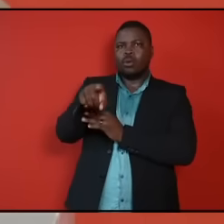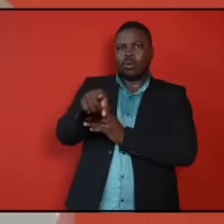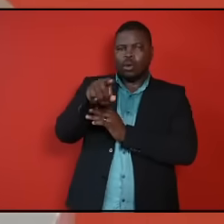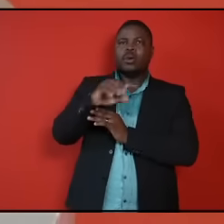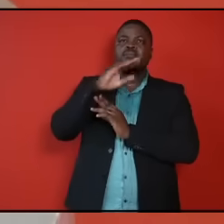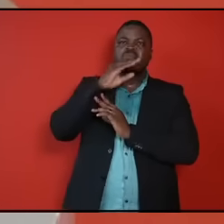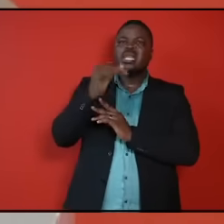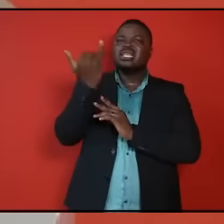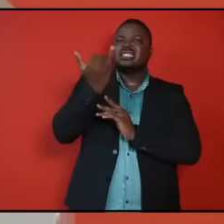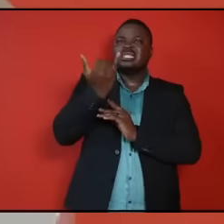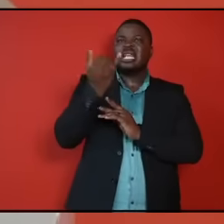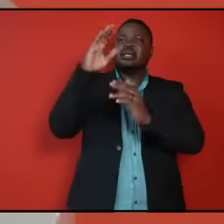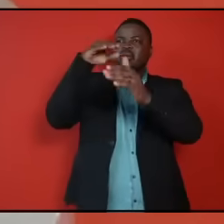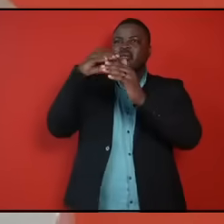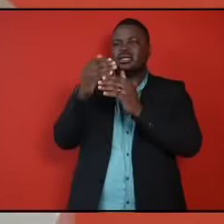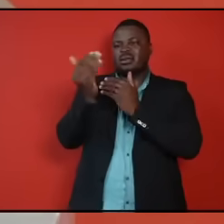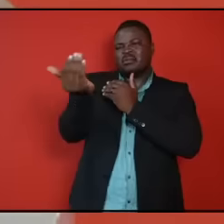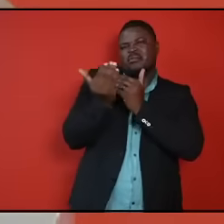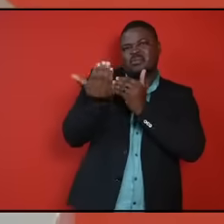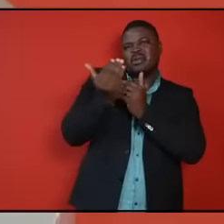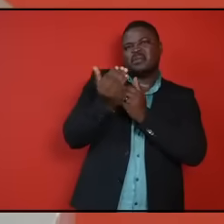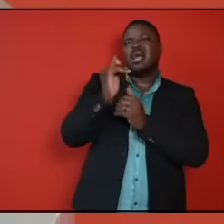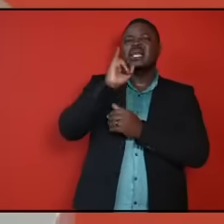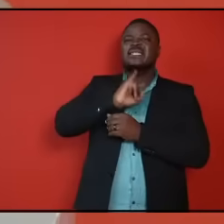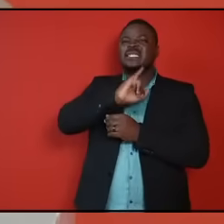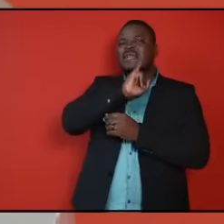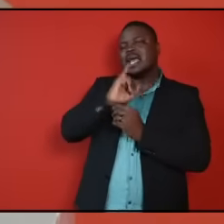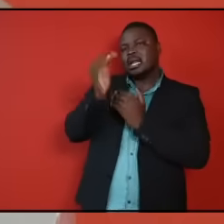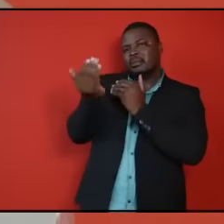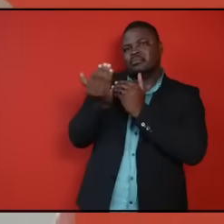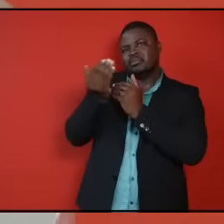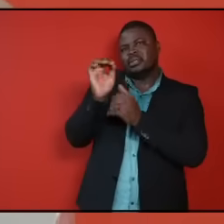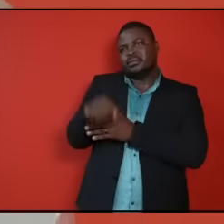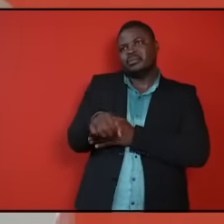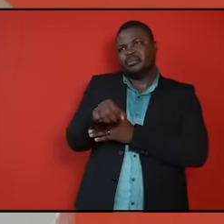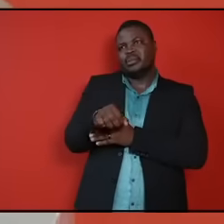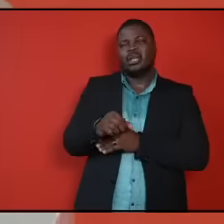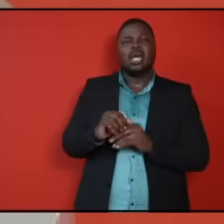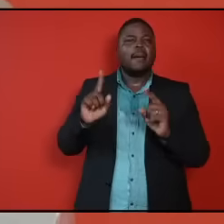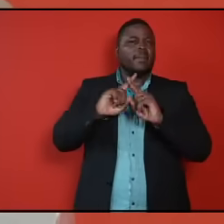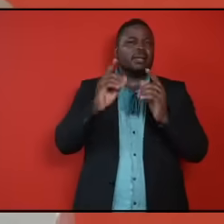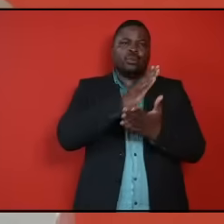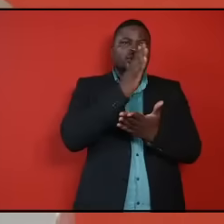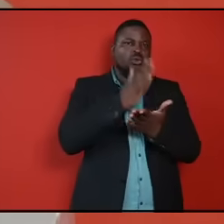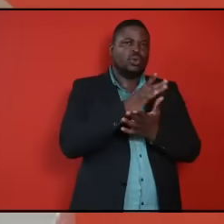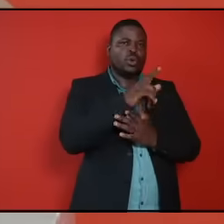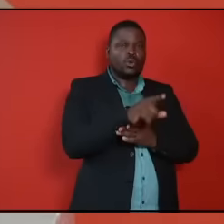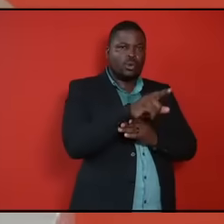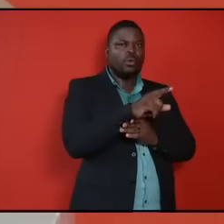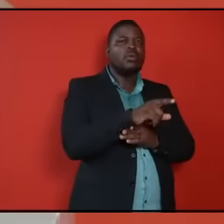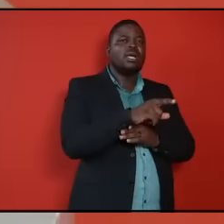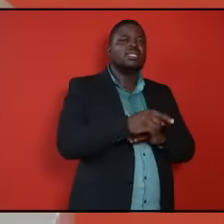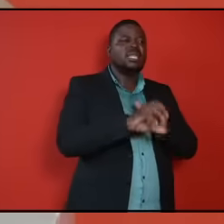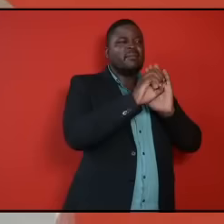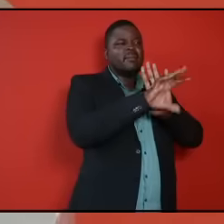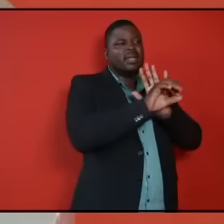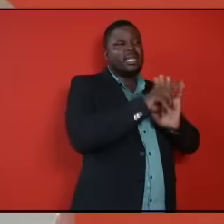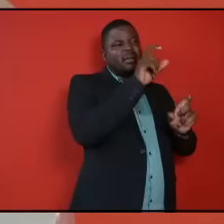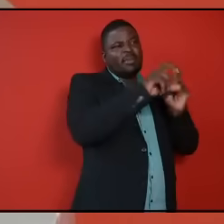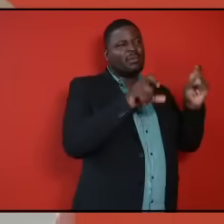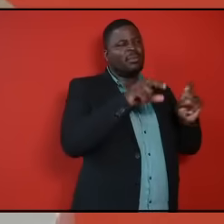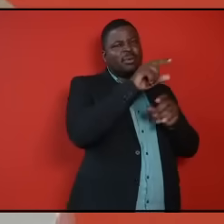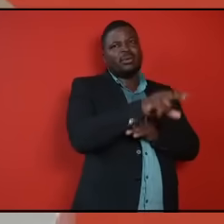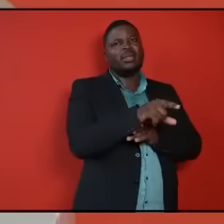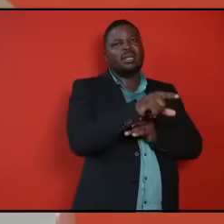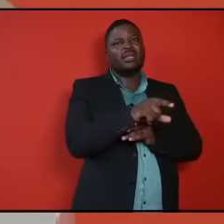Israel. But there are very strong rumors. I don't know why you as journalists are not checking some of this. There's